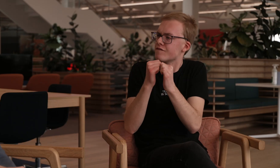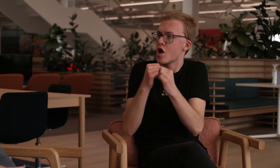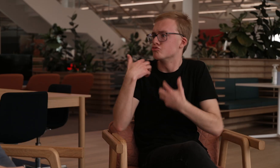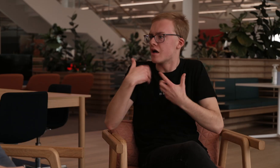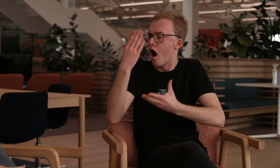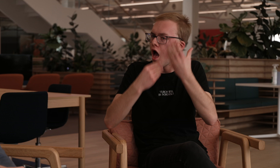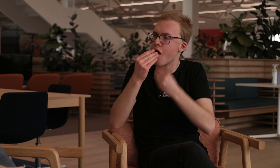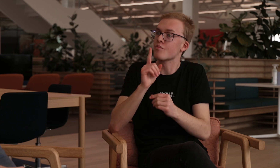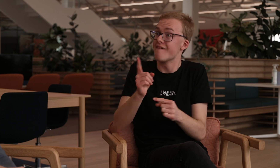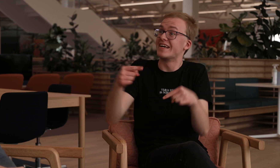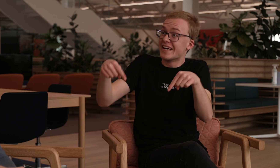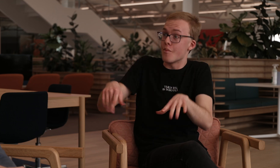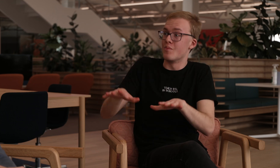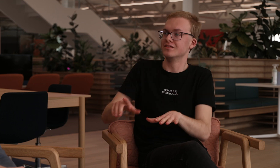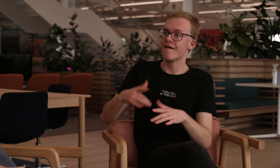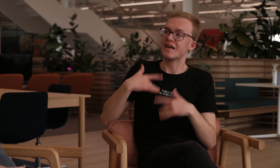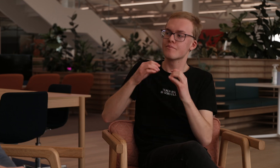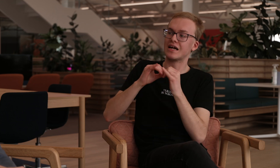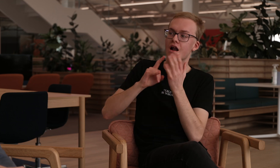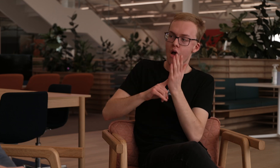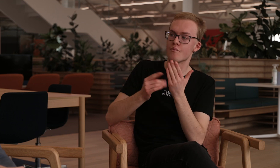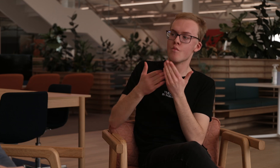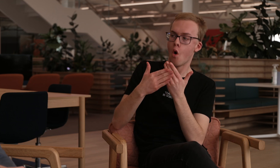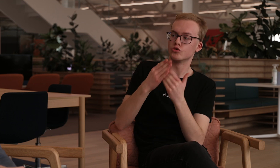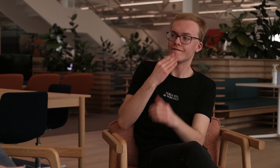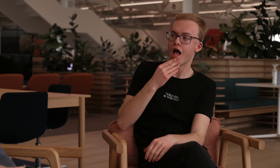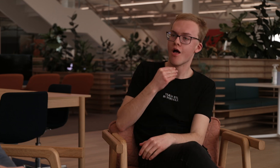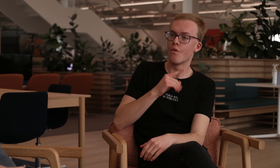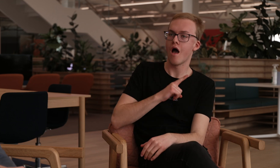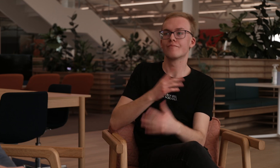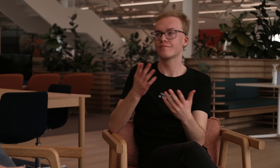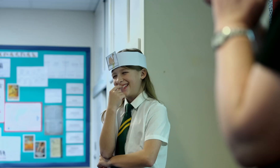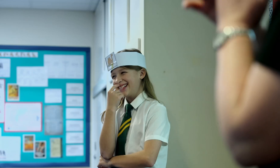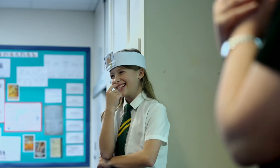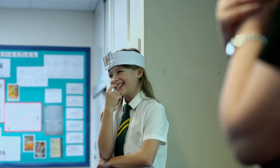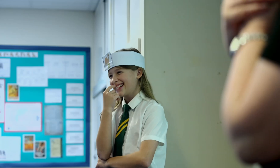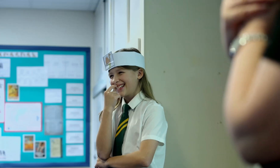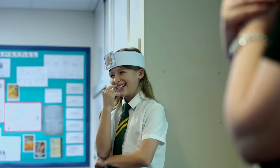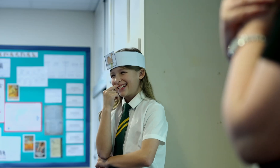really important and valuable, really. It's important to learn, but in Britain, BSL is more useful.